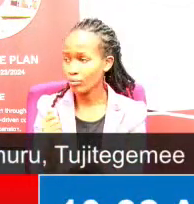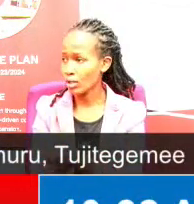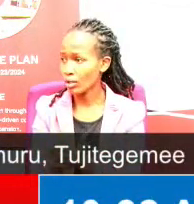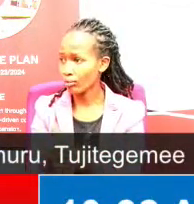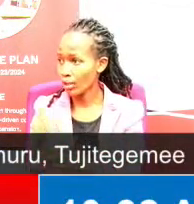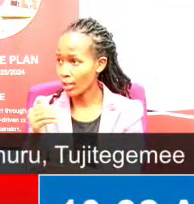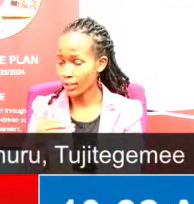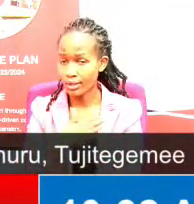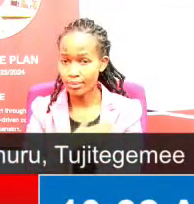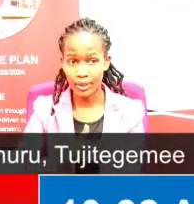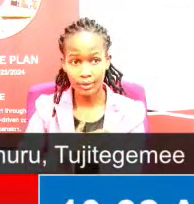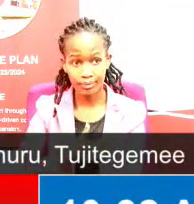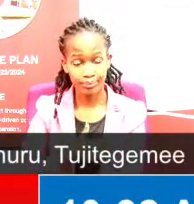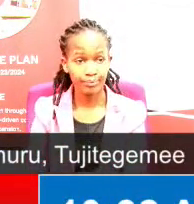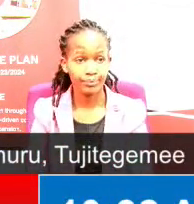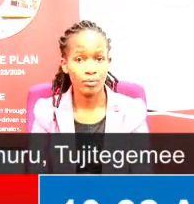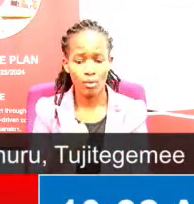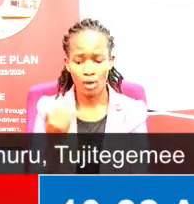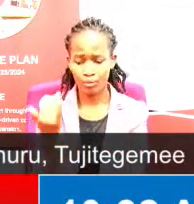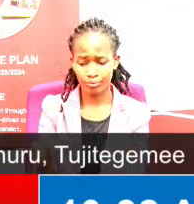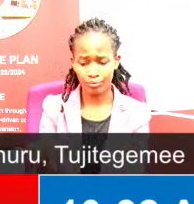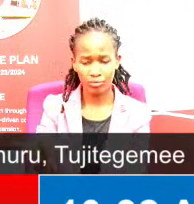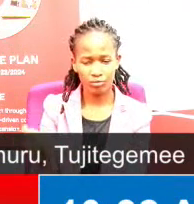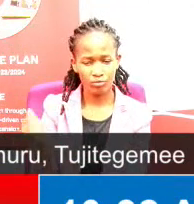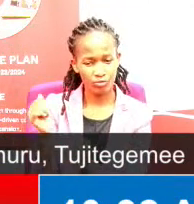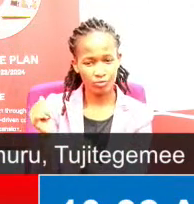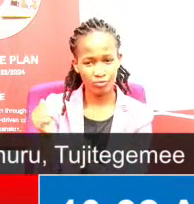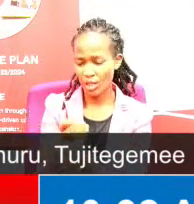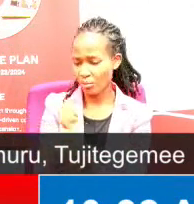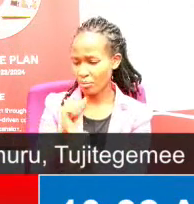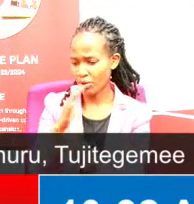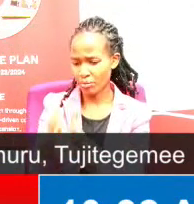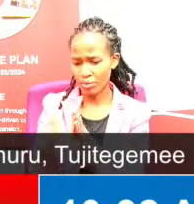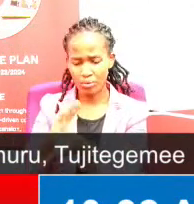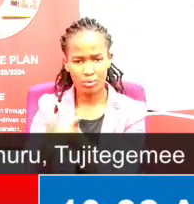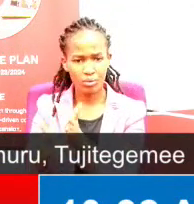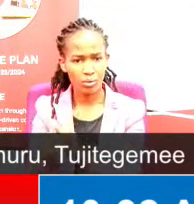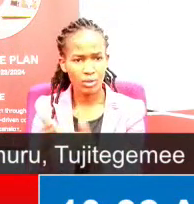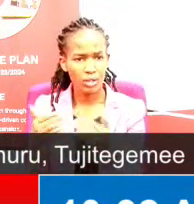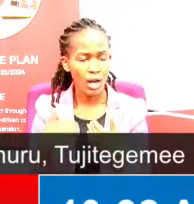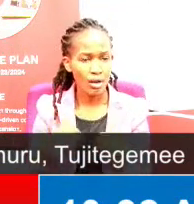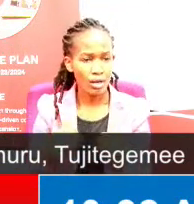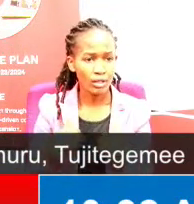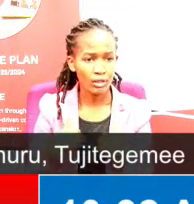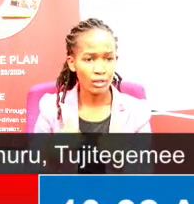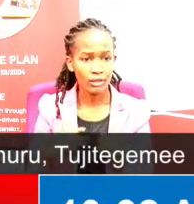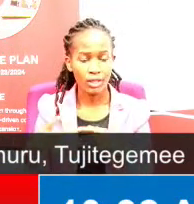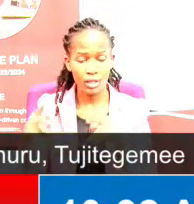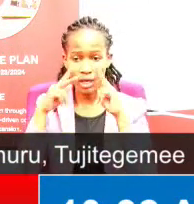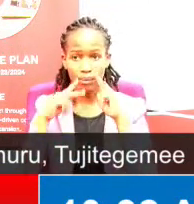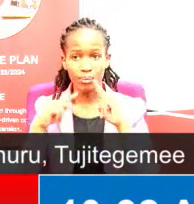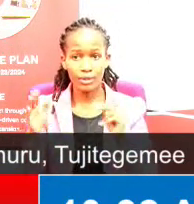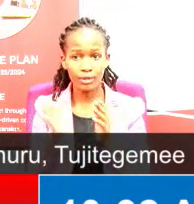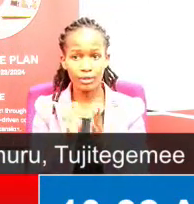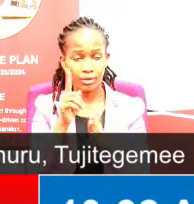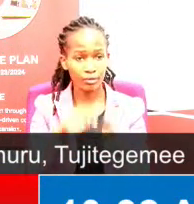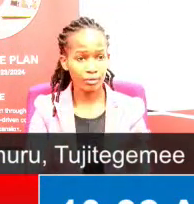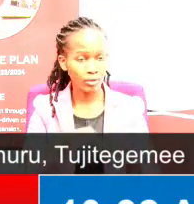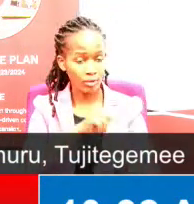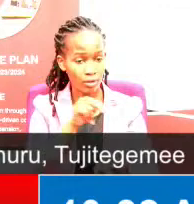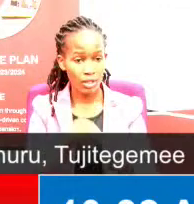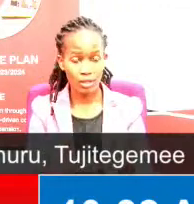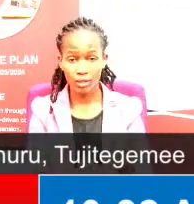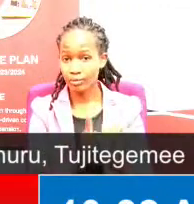one. Now, we cannot plan without alignment and having harmony with the